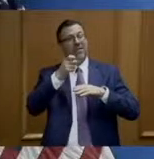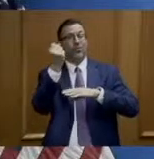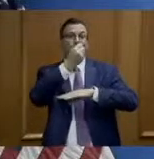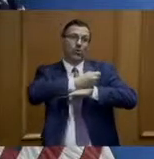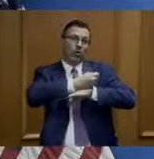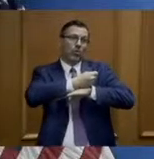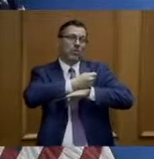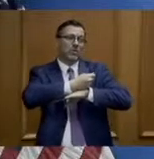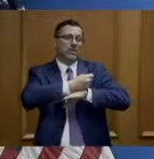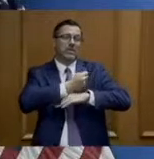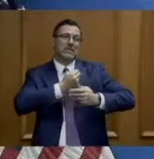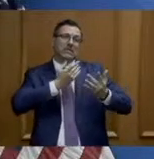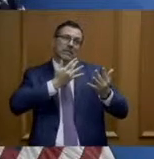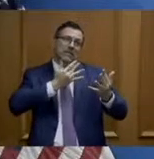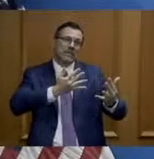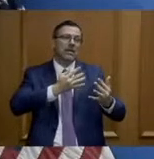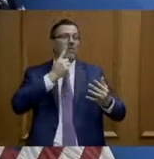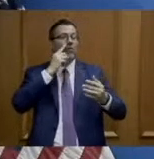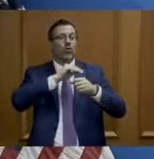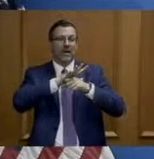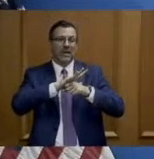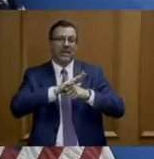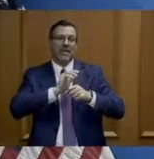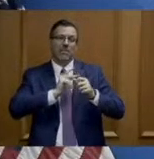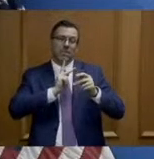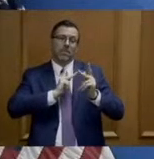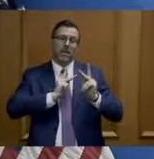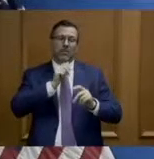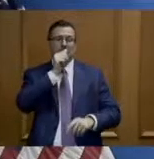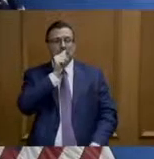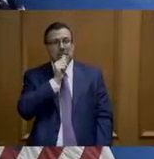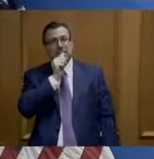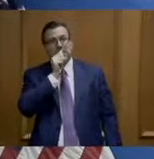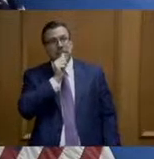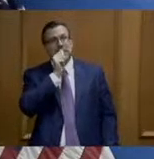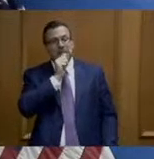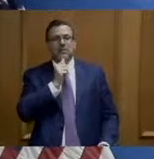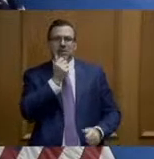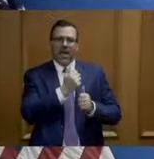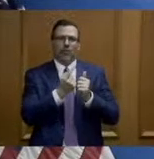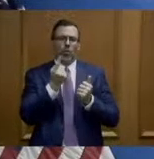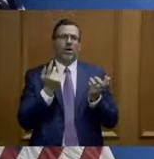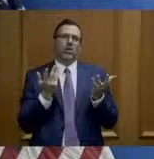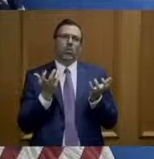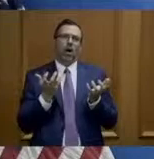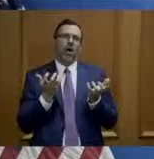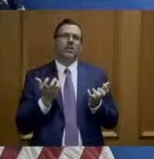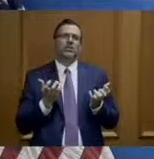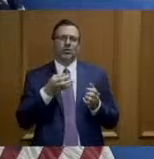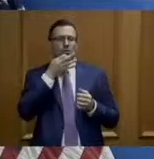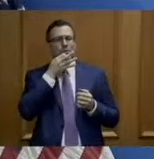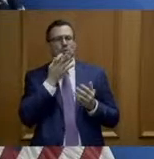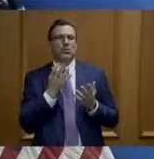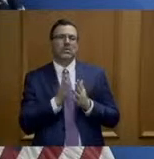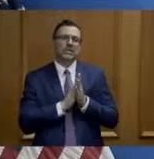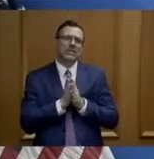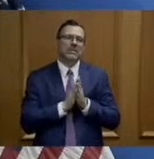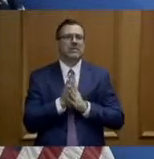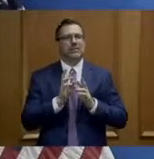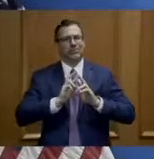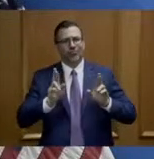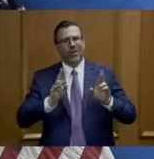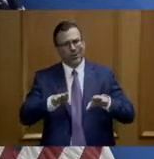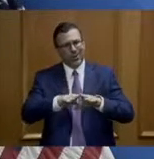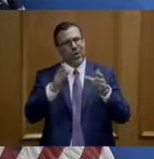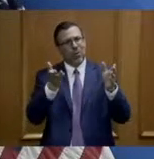COVID-19 is very hopeful that they will be allowed to go back and open their businesses again. So